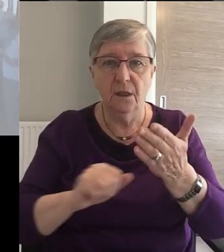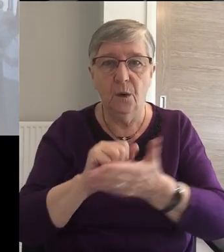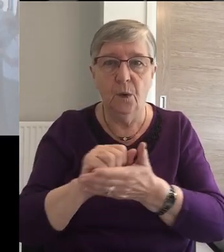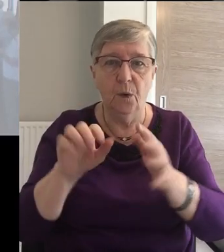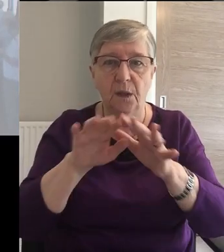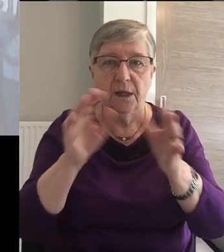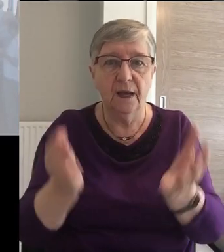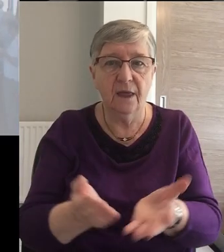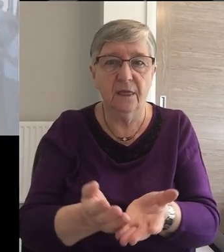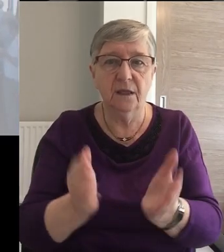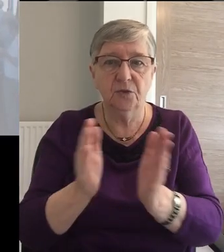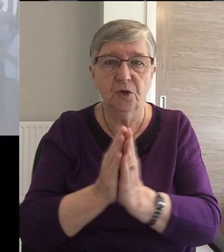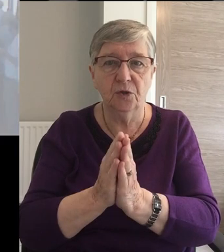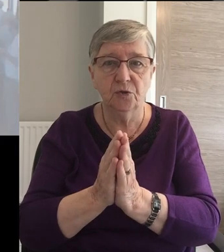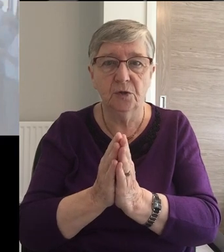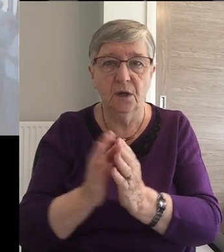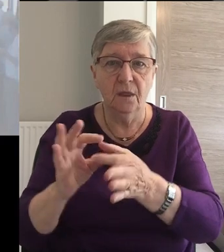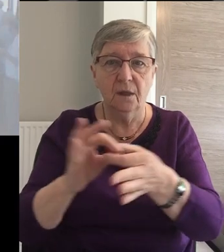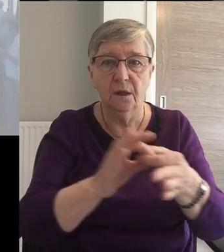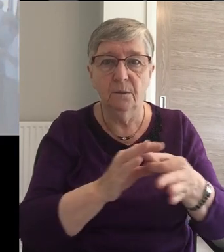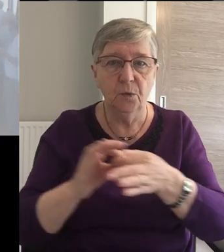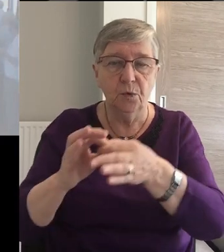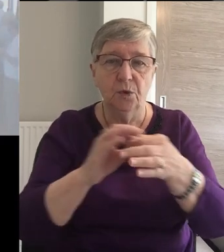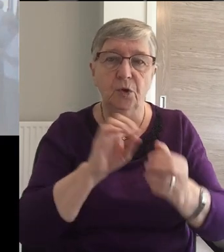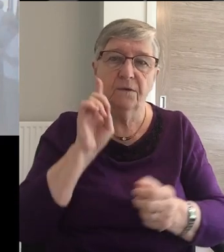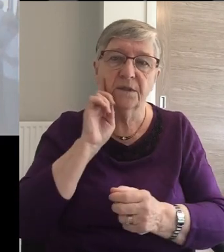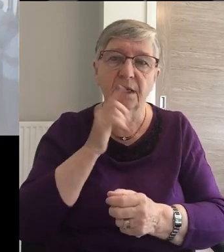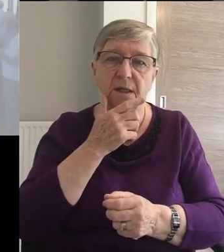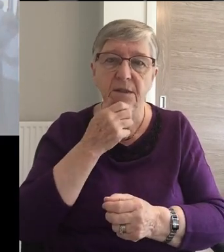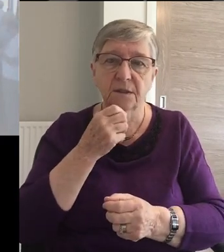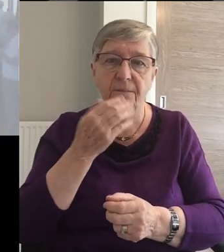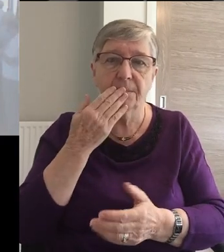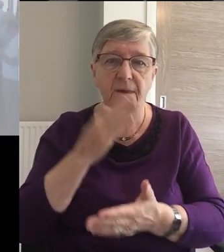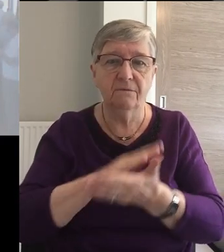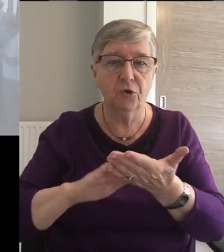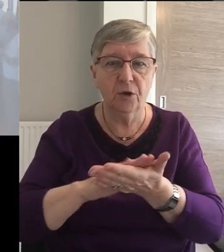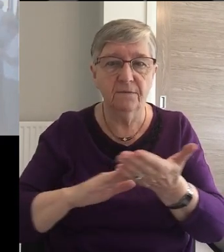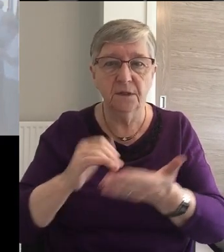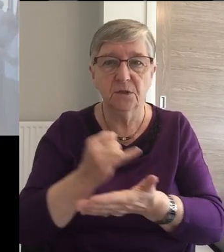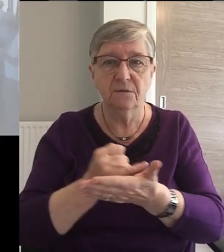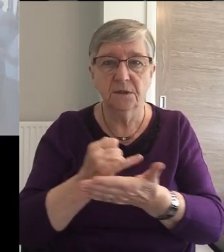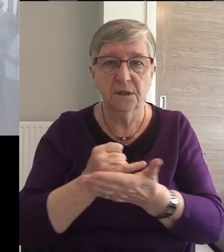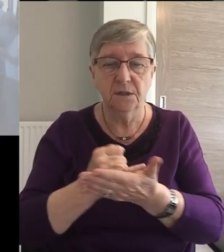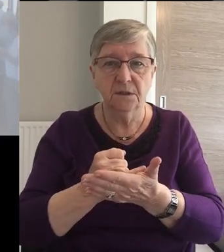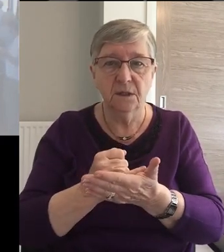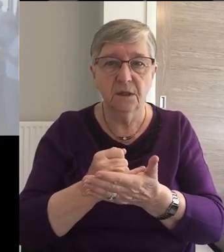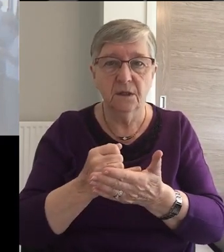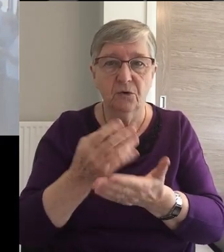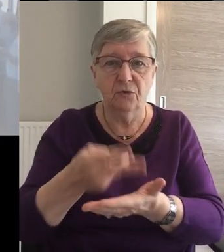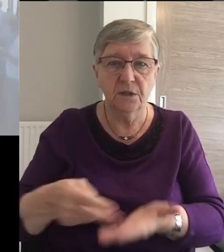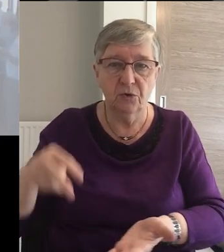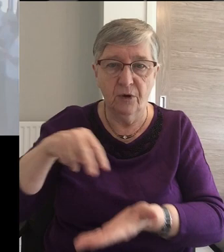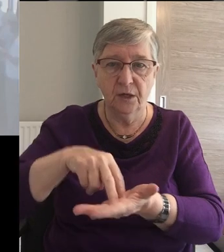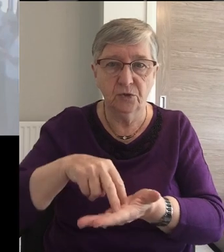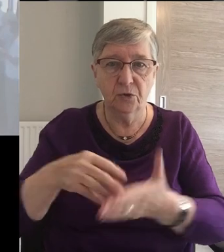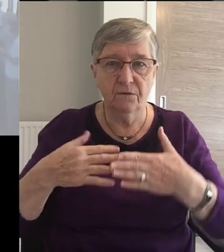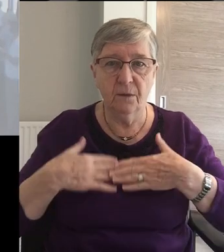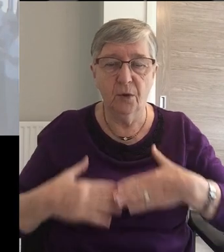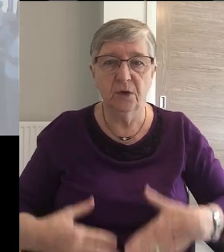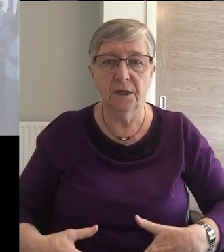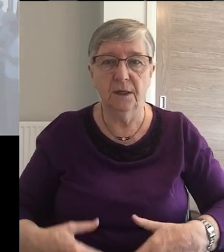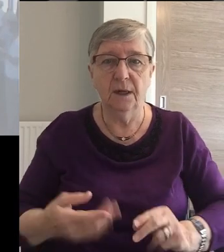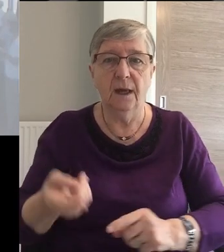The Holy Catholic Church The communion of saints The forgiveness of sins The resurrection